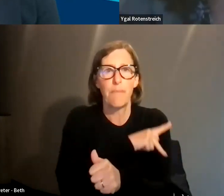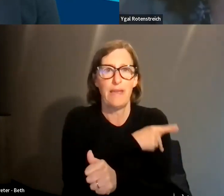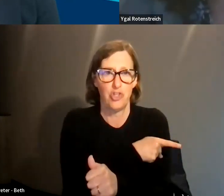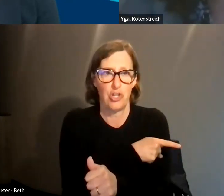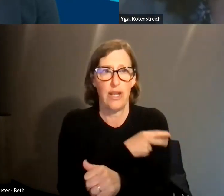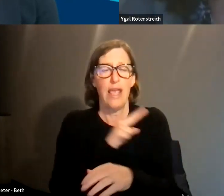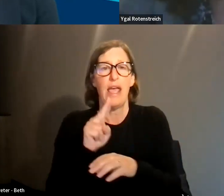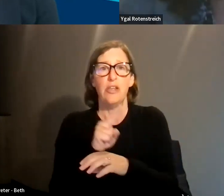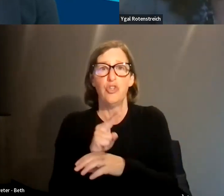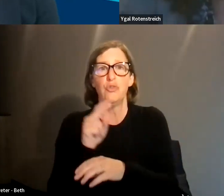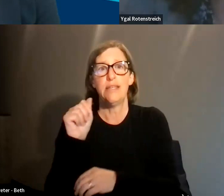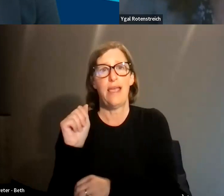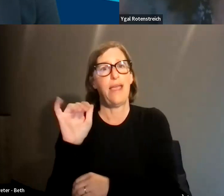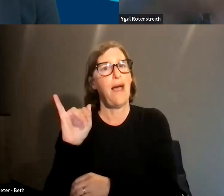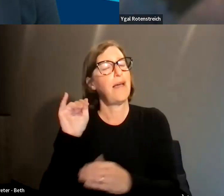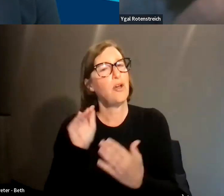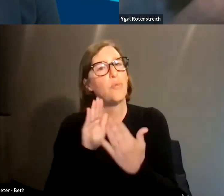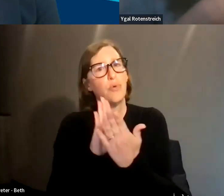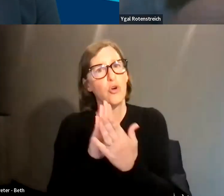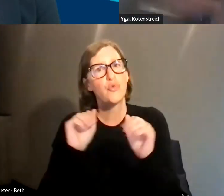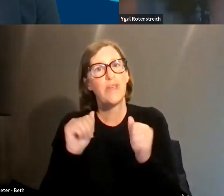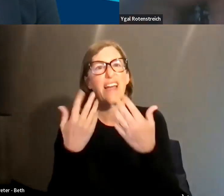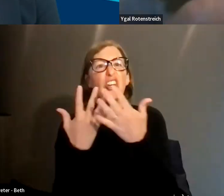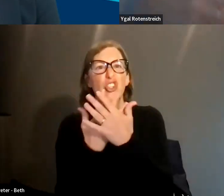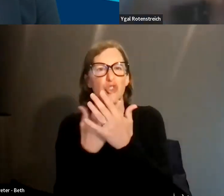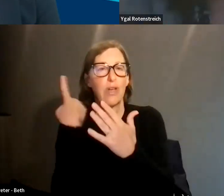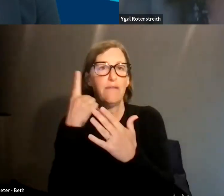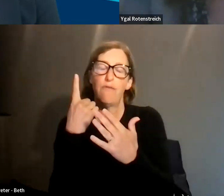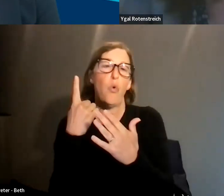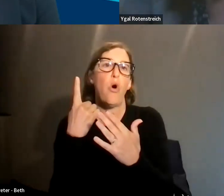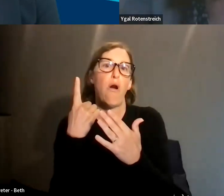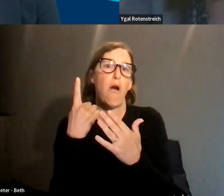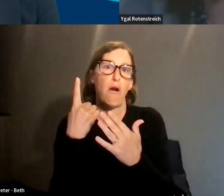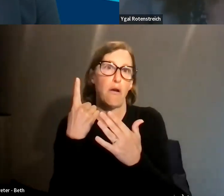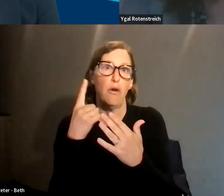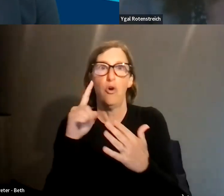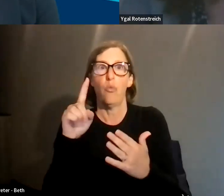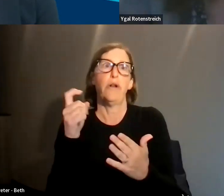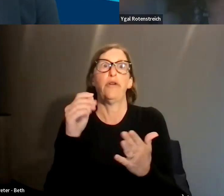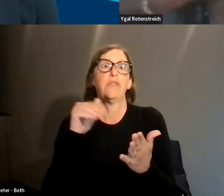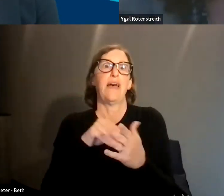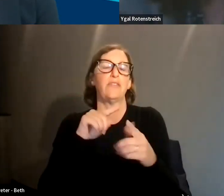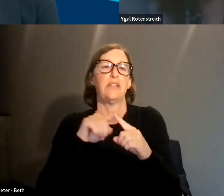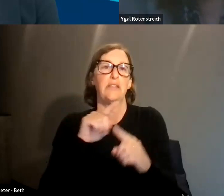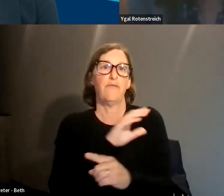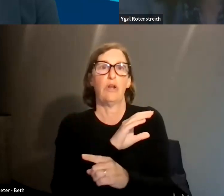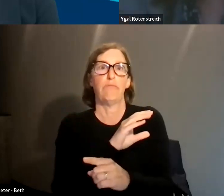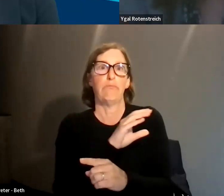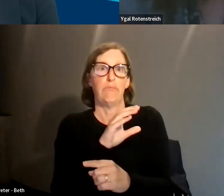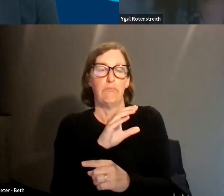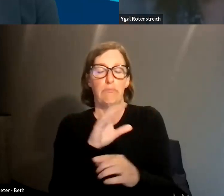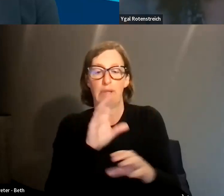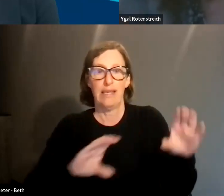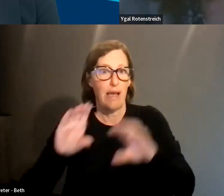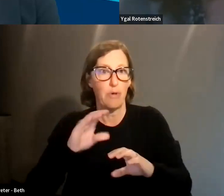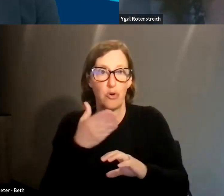using an AI approach, screen for 1,000 or 100 of thousands of chemical entities that are out there, not